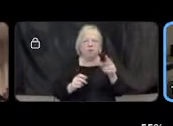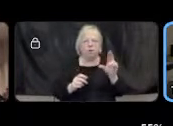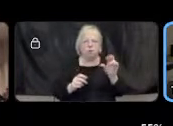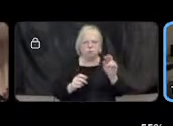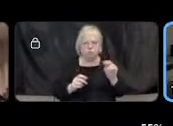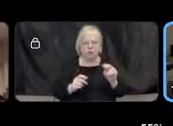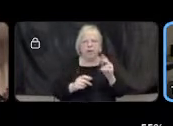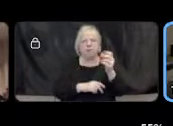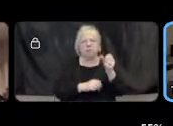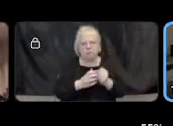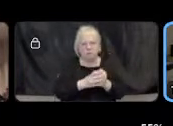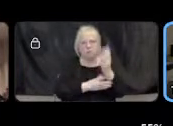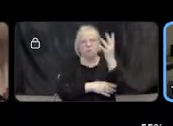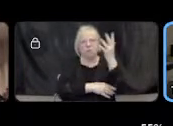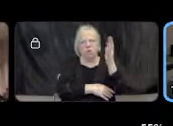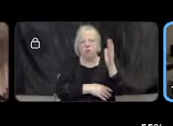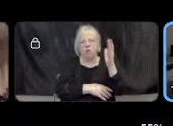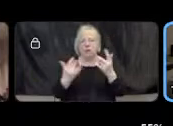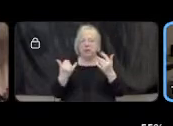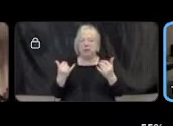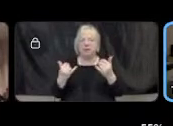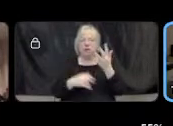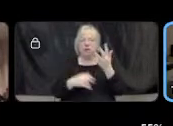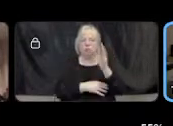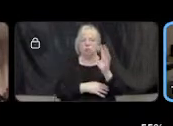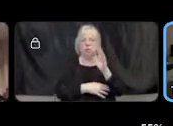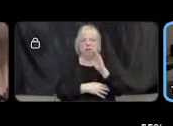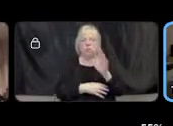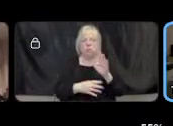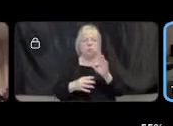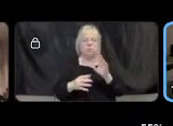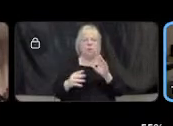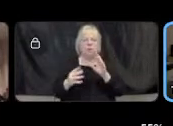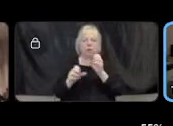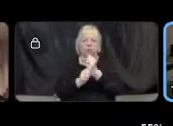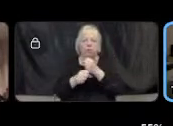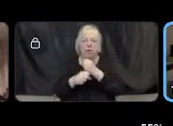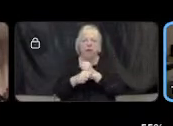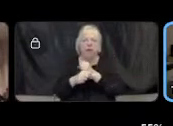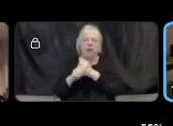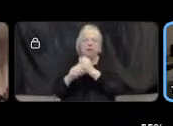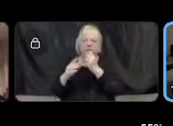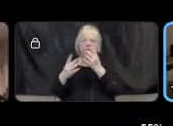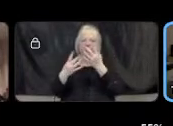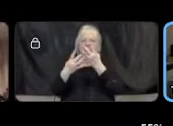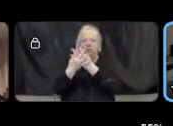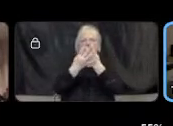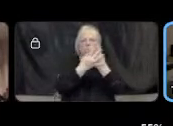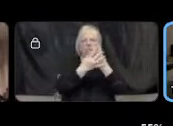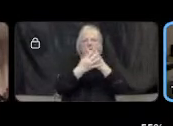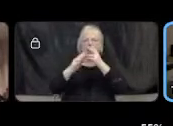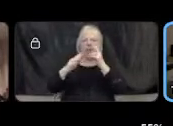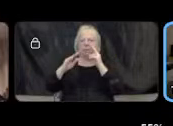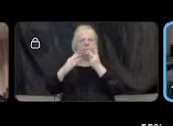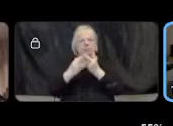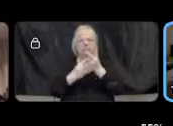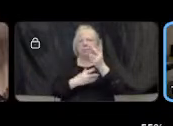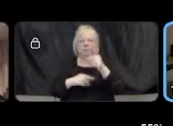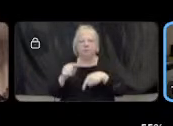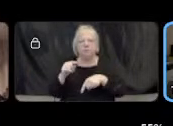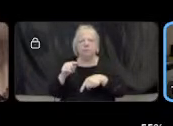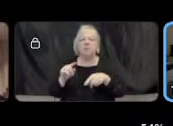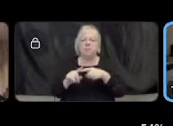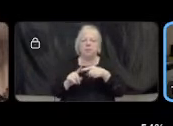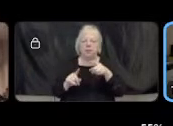caliber. Existing dead trees shall be replaced to create a similar landscape screen as desired. The site plan also